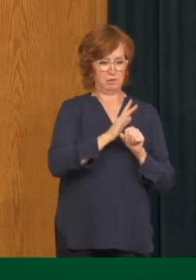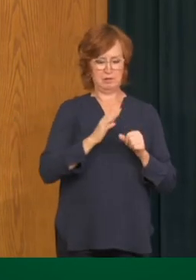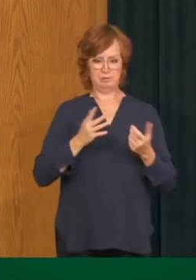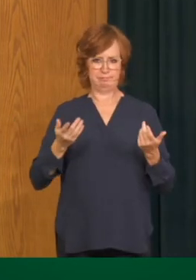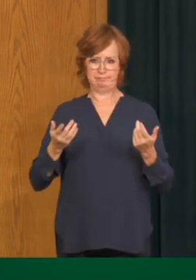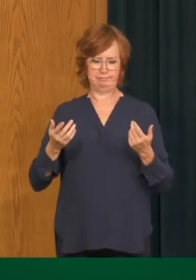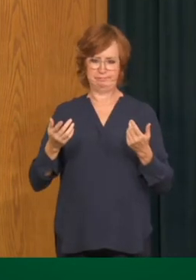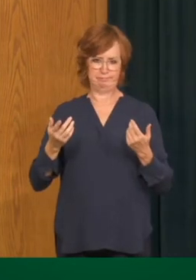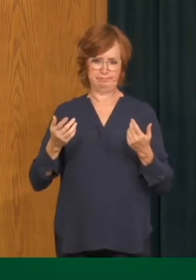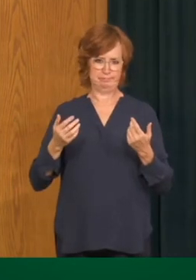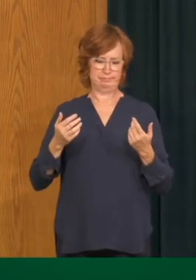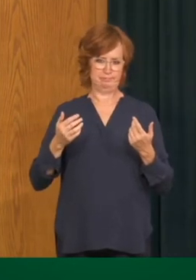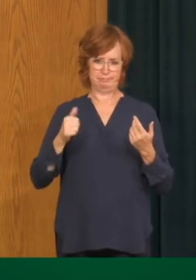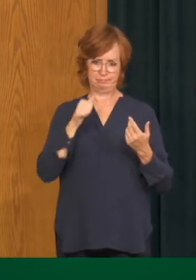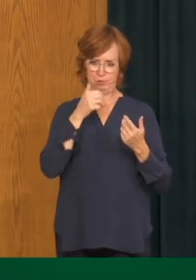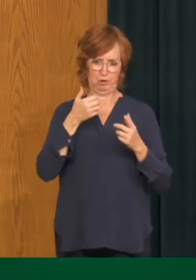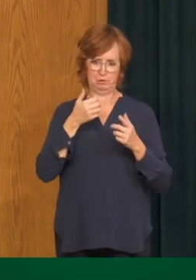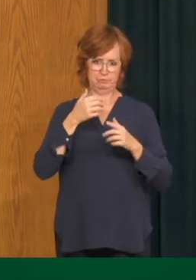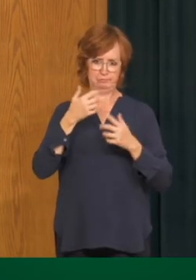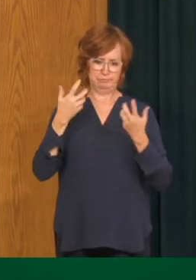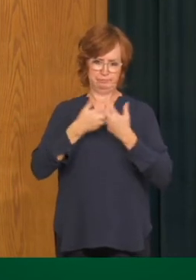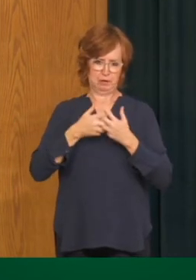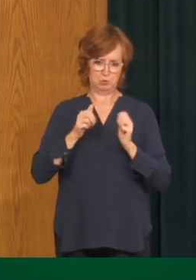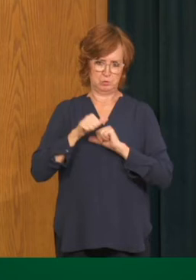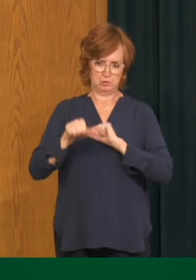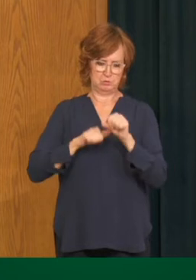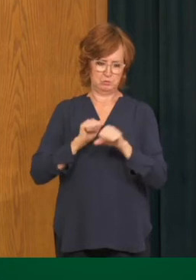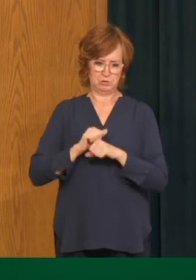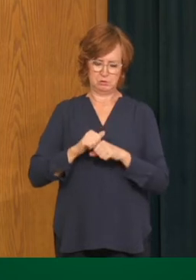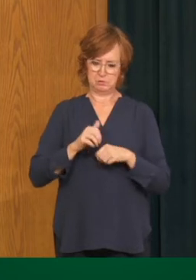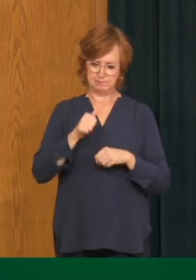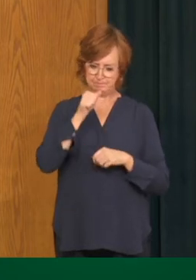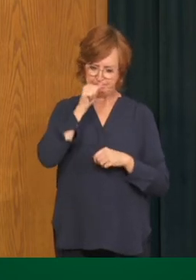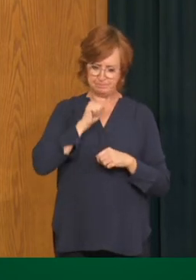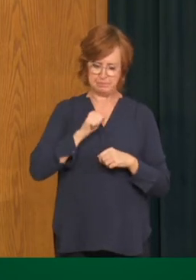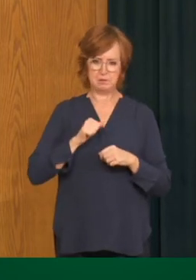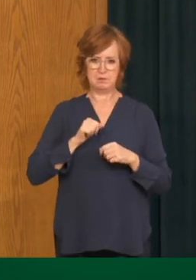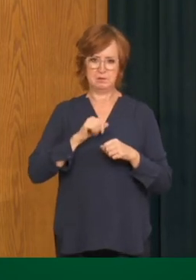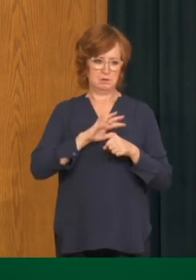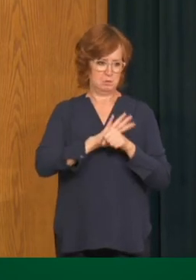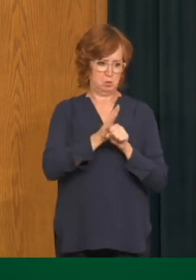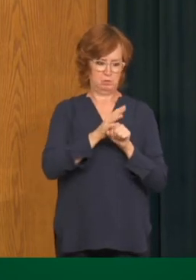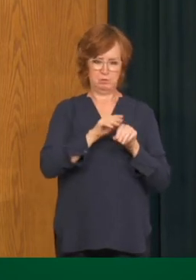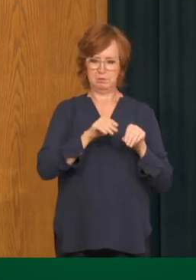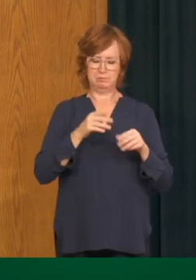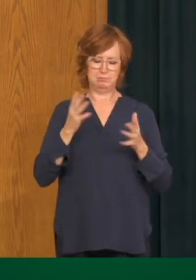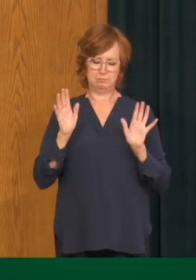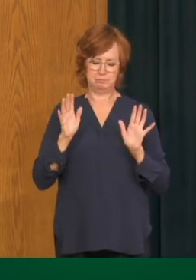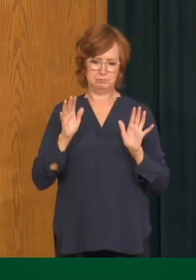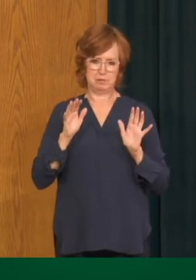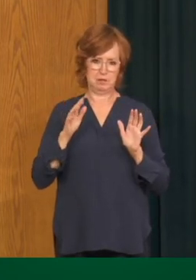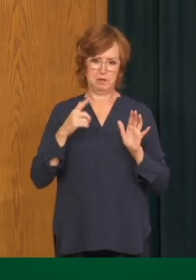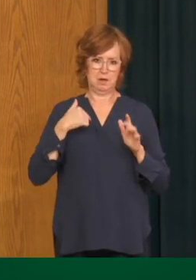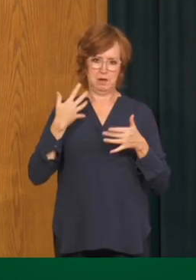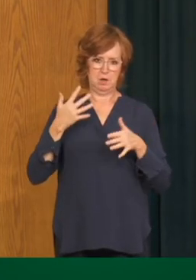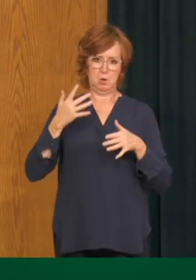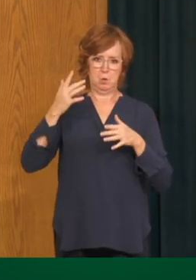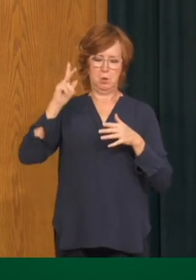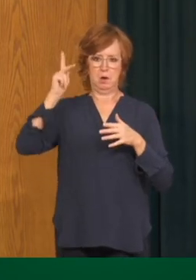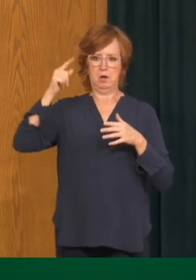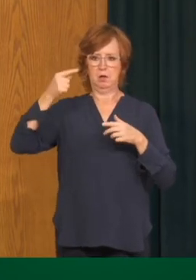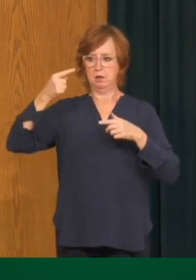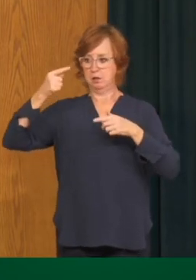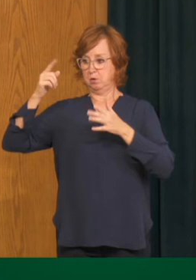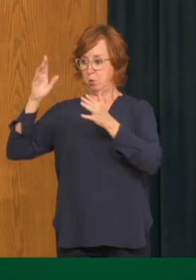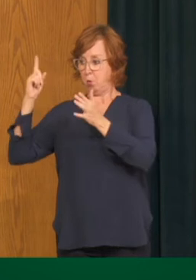a global pandemic response like we are working our way through here in this province. So I'm not going to comment on any dueling doctor opinions